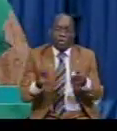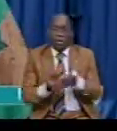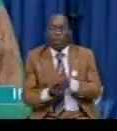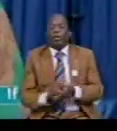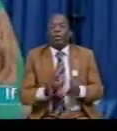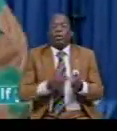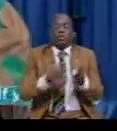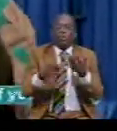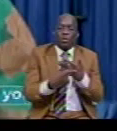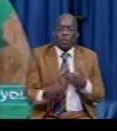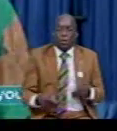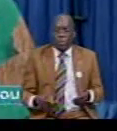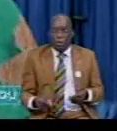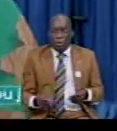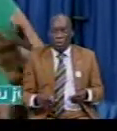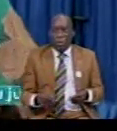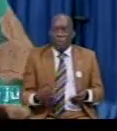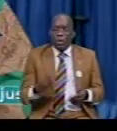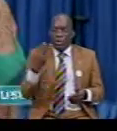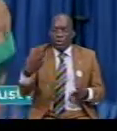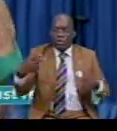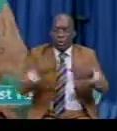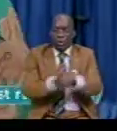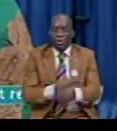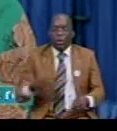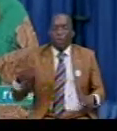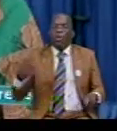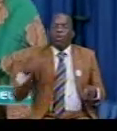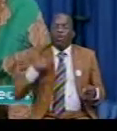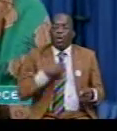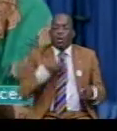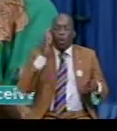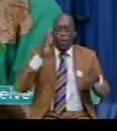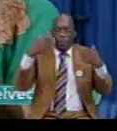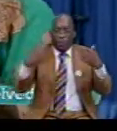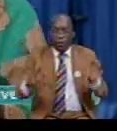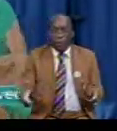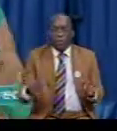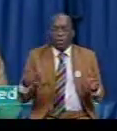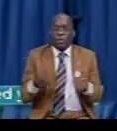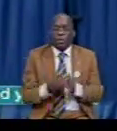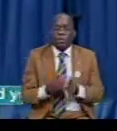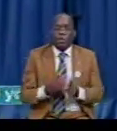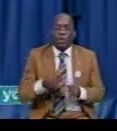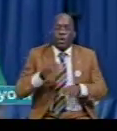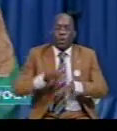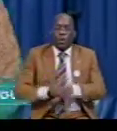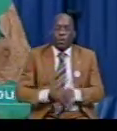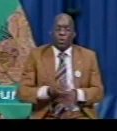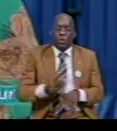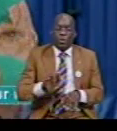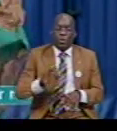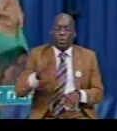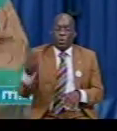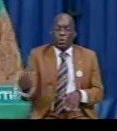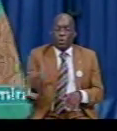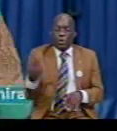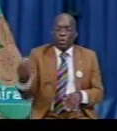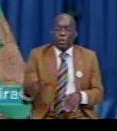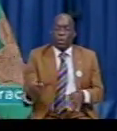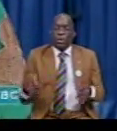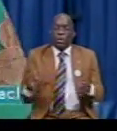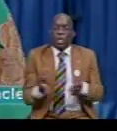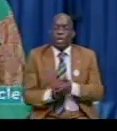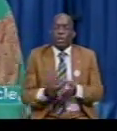be e lojo meji a jo pari e ni so bo se dijo alami si yen ti won ni baba de ta de si